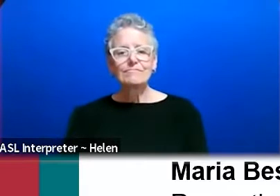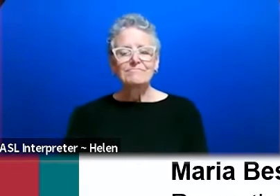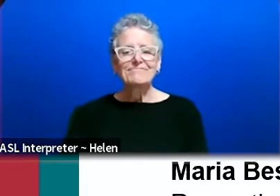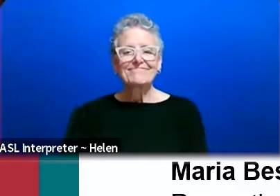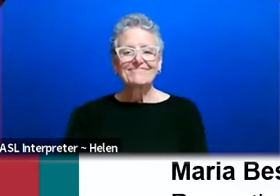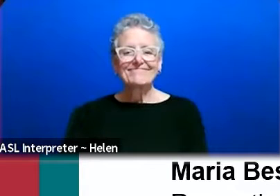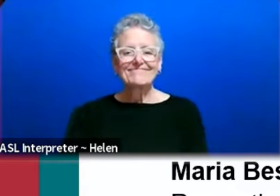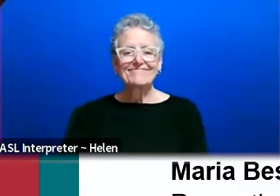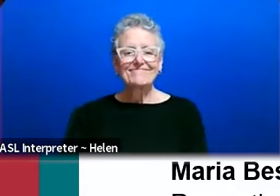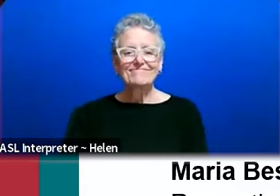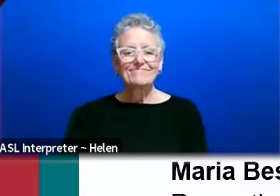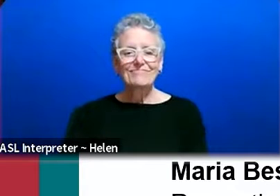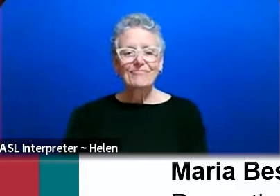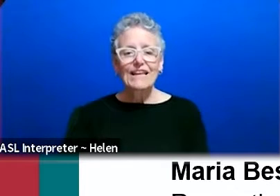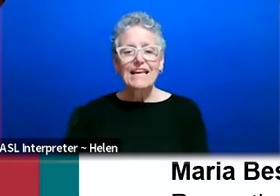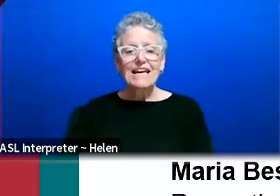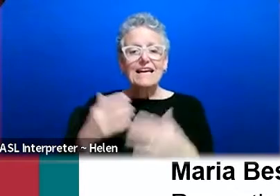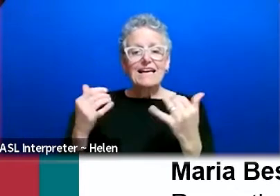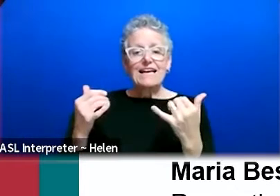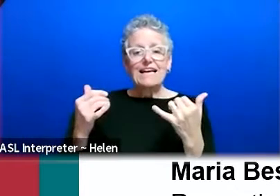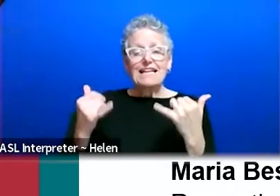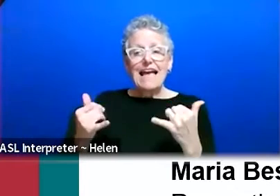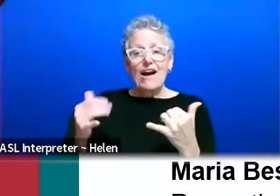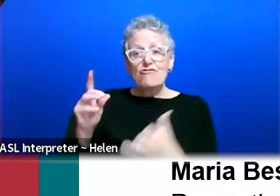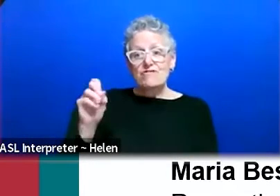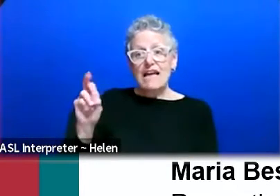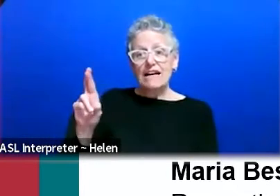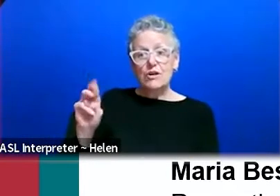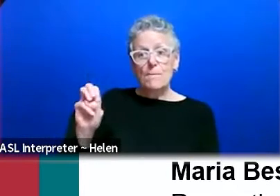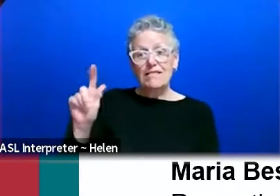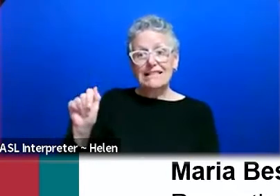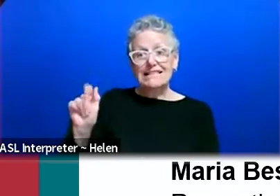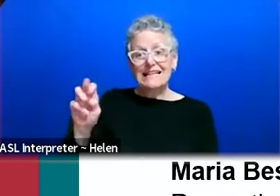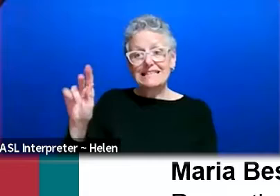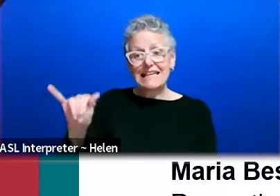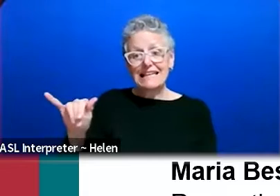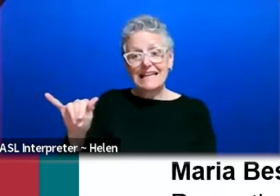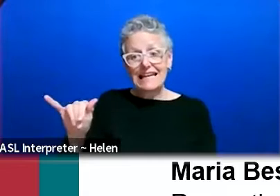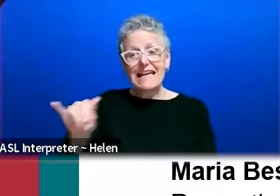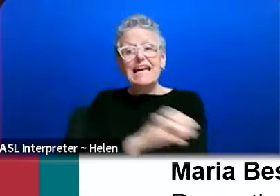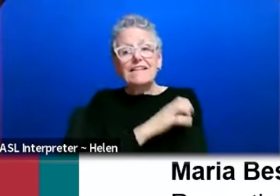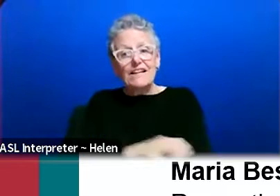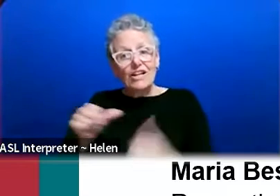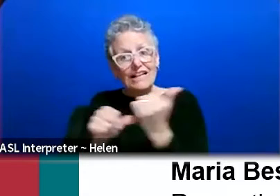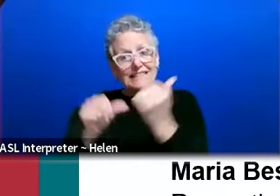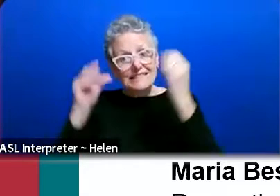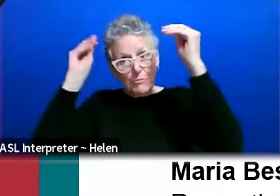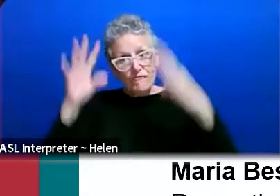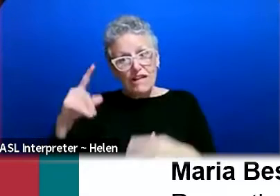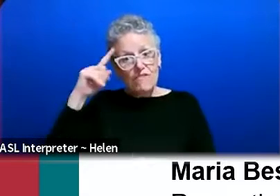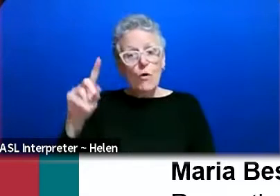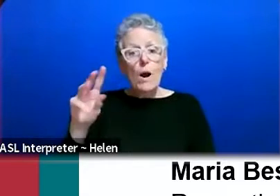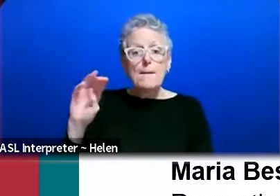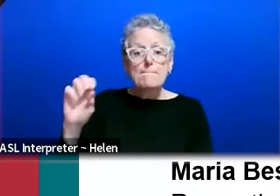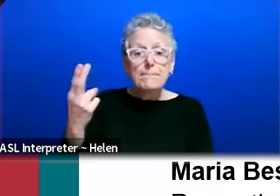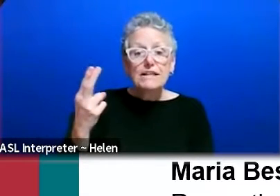Wonderful. And then Dr. Melissa Tinney is a clinical assistant professor of physical medicine and rehab at Michigan Medicine, and